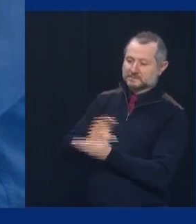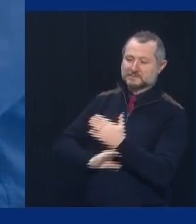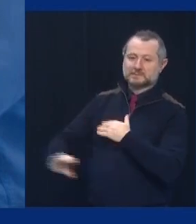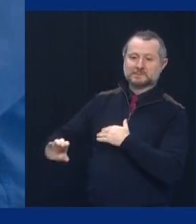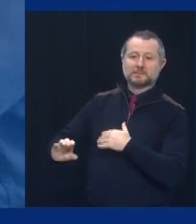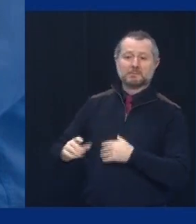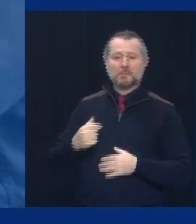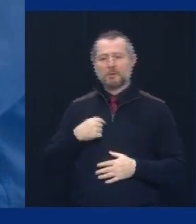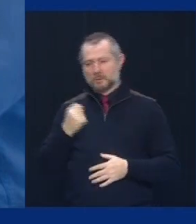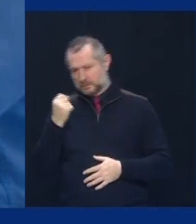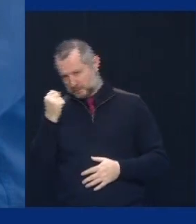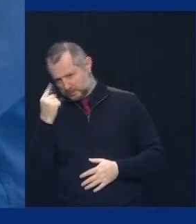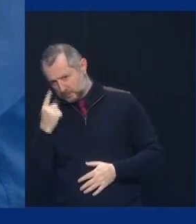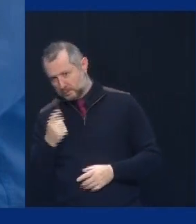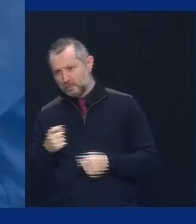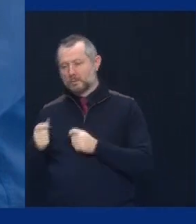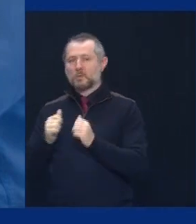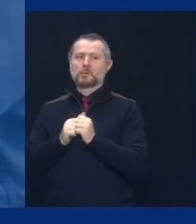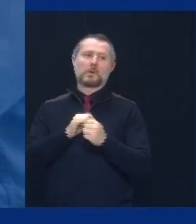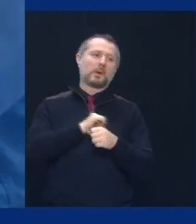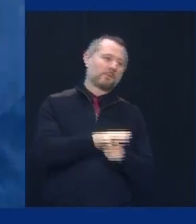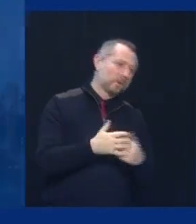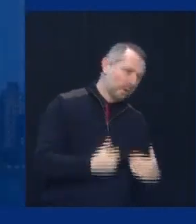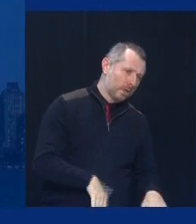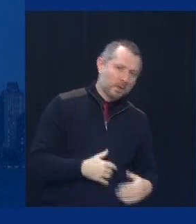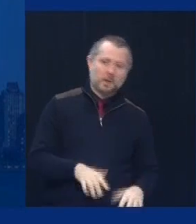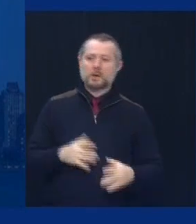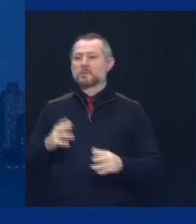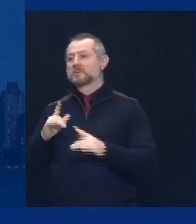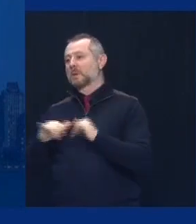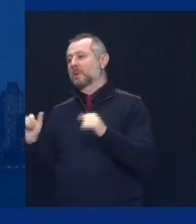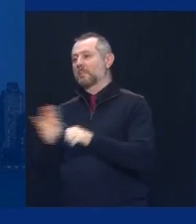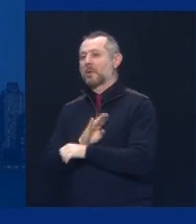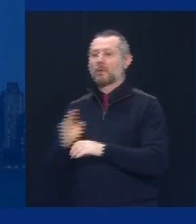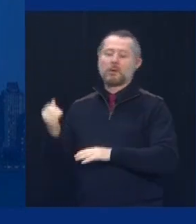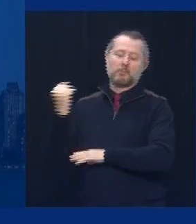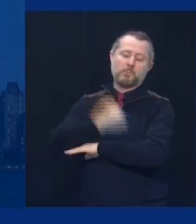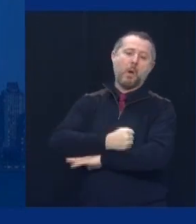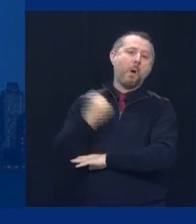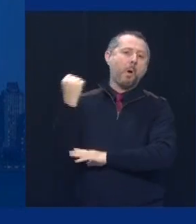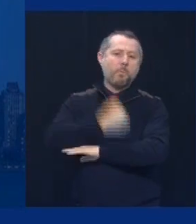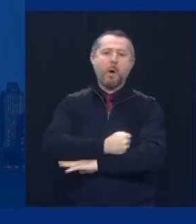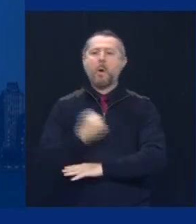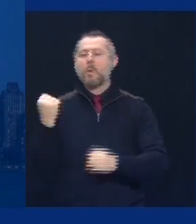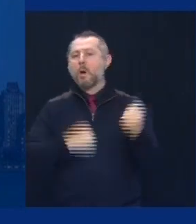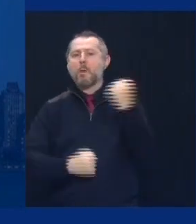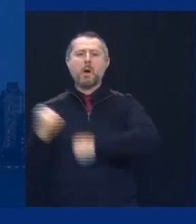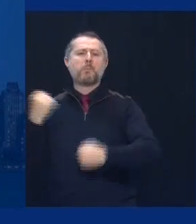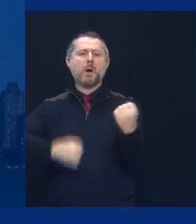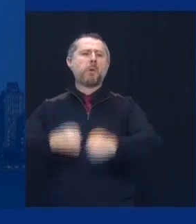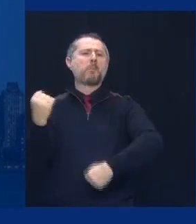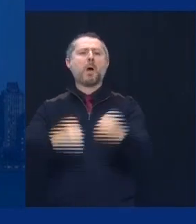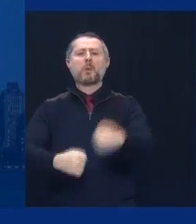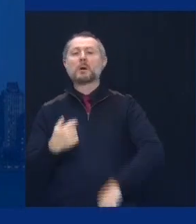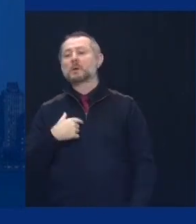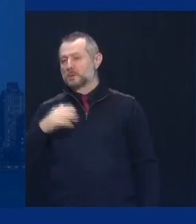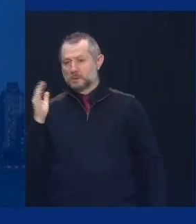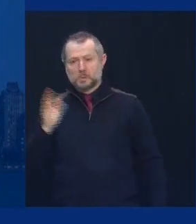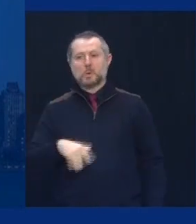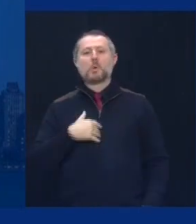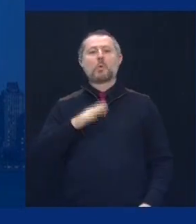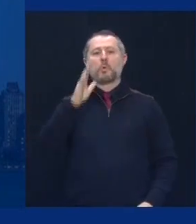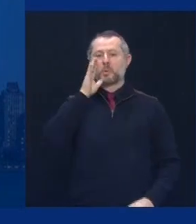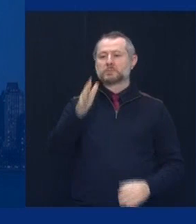battling COVID. I also understand you're wiping out businesses. We'll do what we can in New York. We're going to extend the commercial